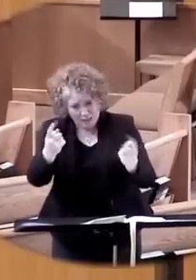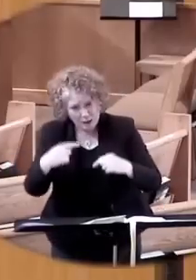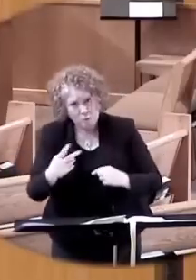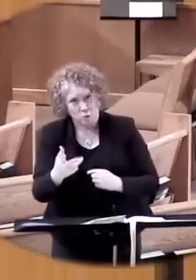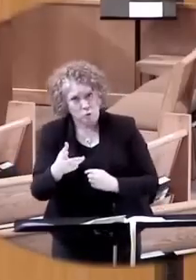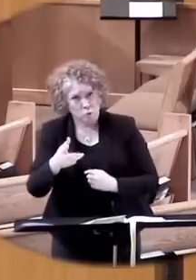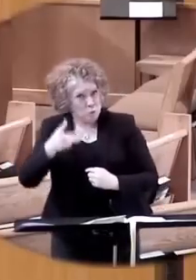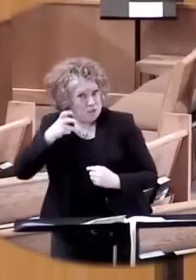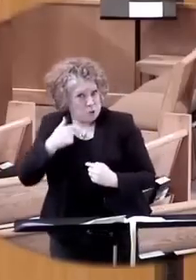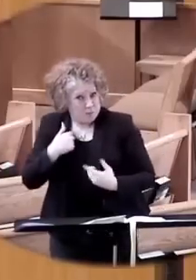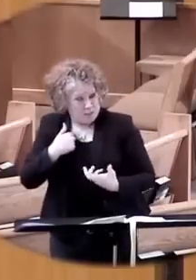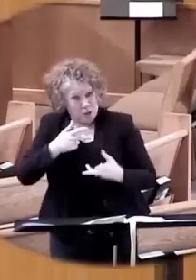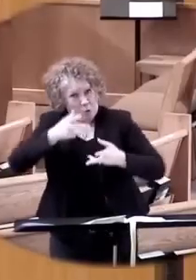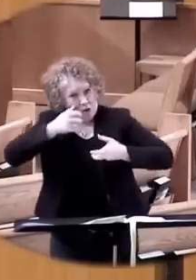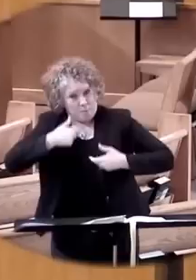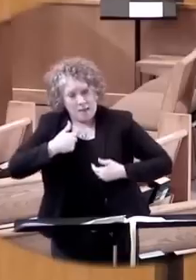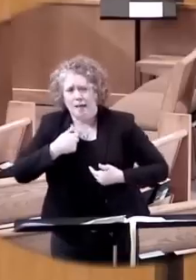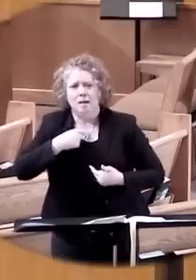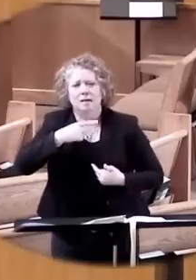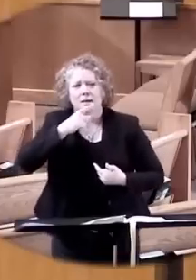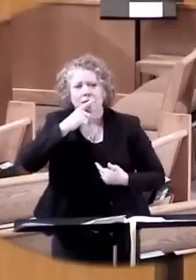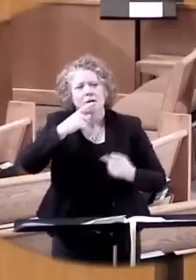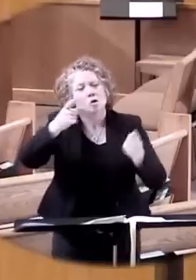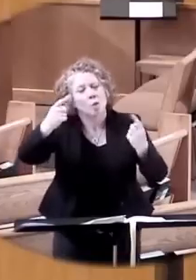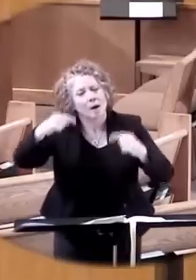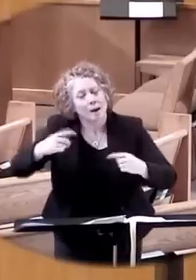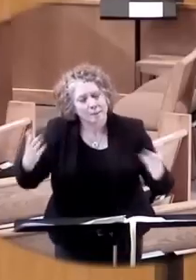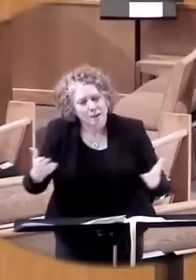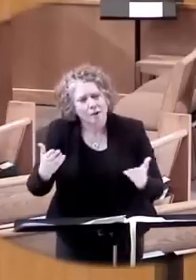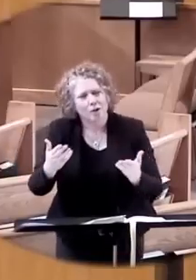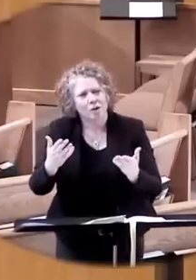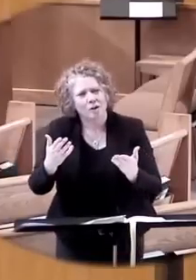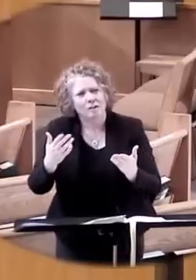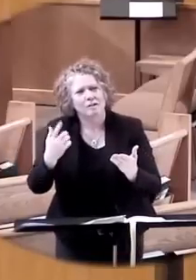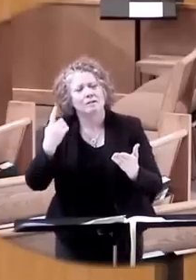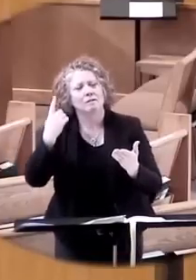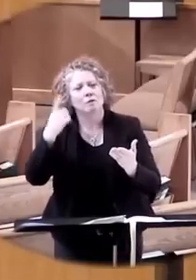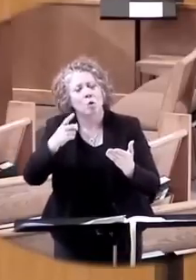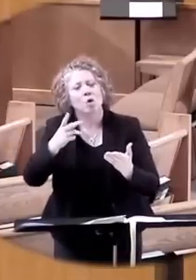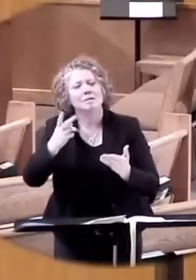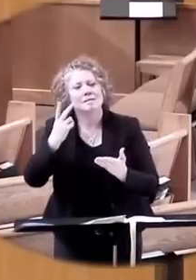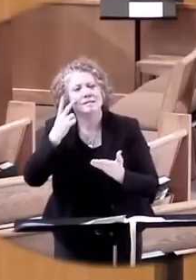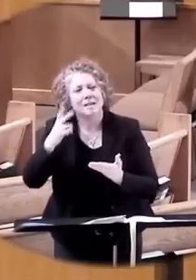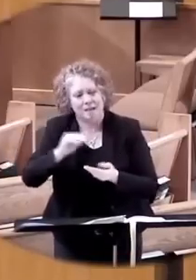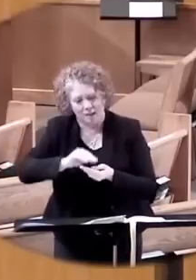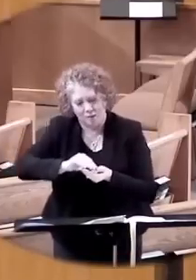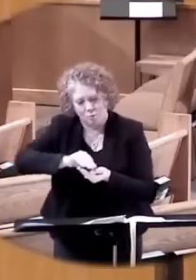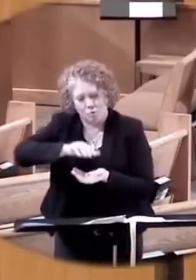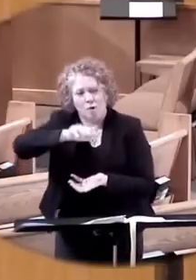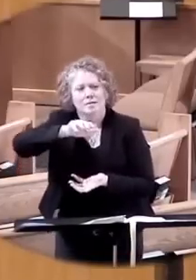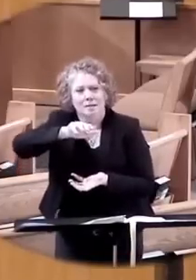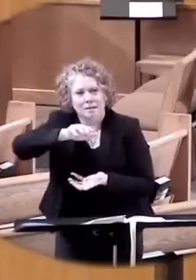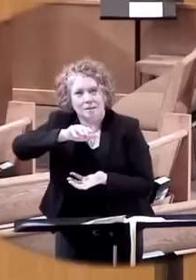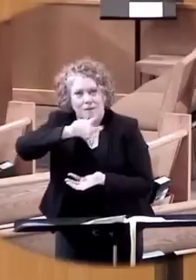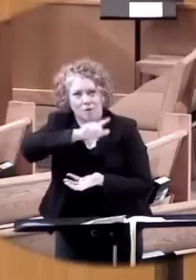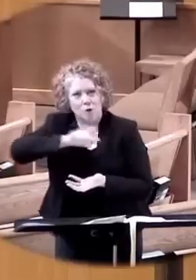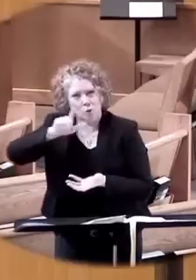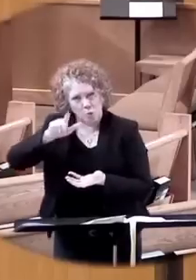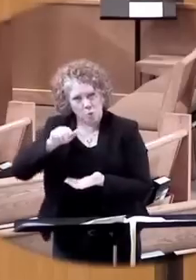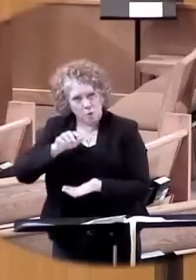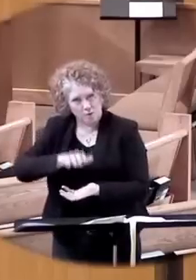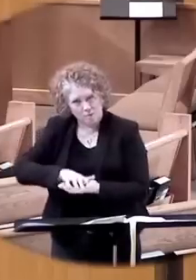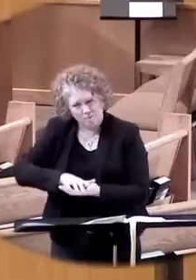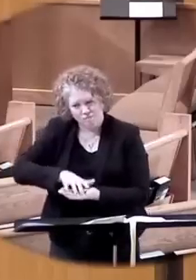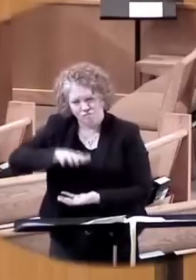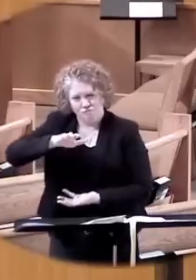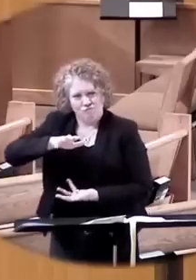the mysterious presence of the Lord, celebrated in the sacred mysteries of the holy